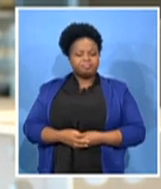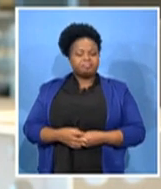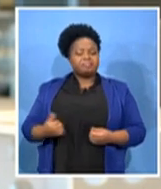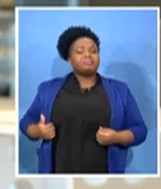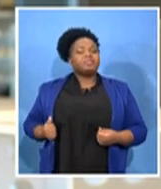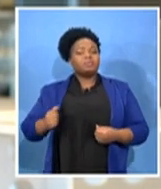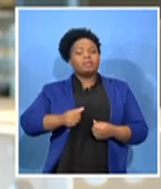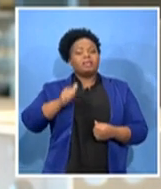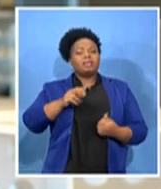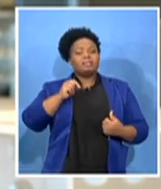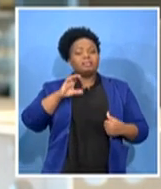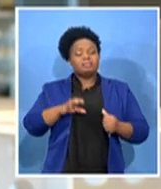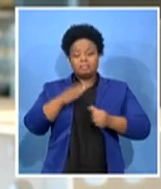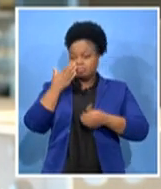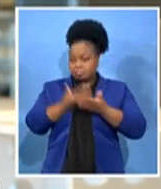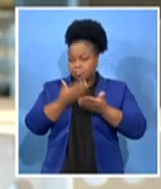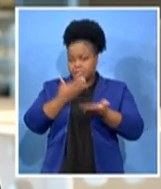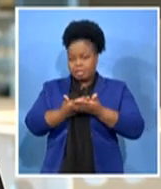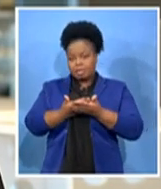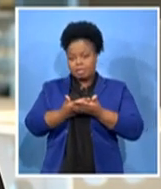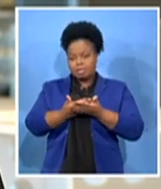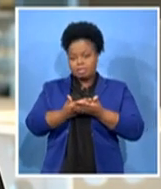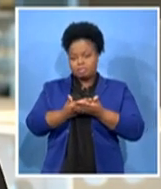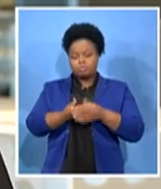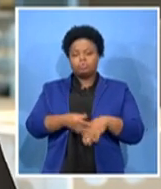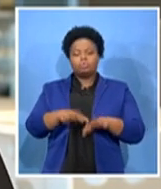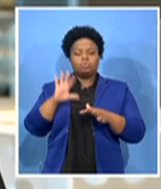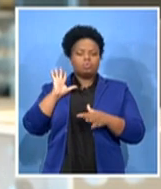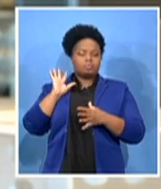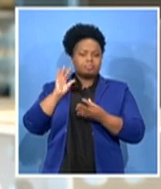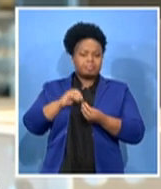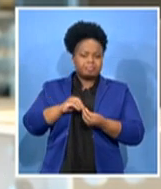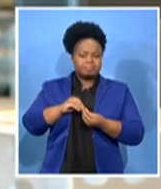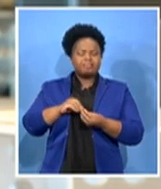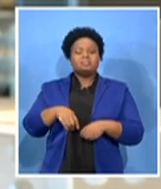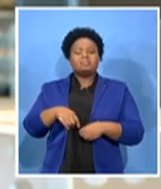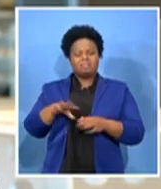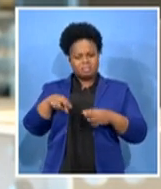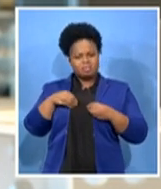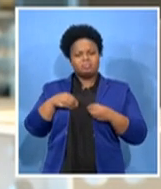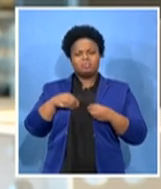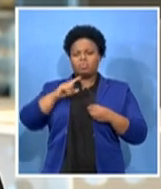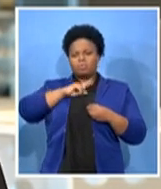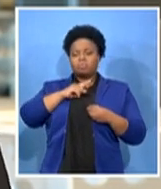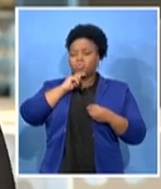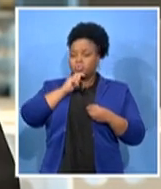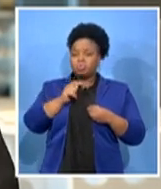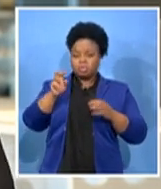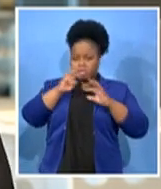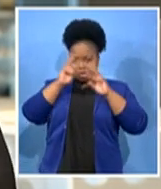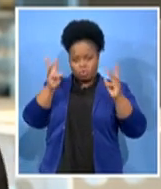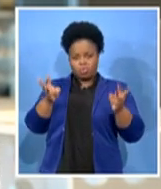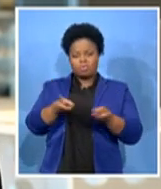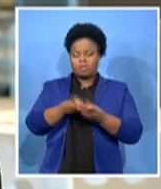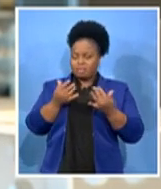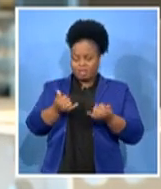to embrace the fact that the world order has completely changed and it needs